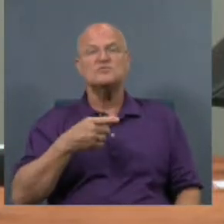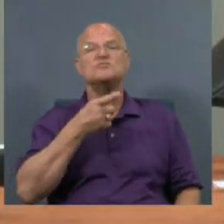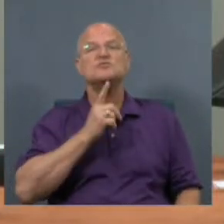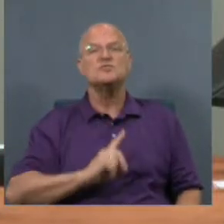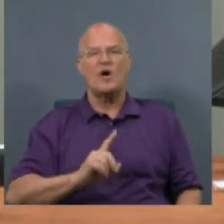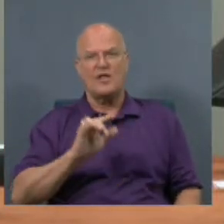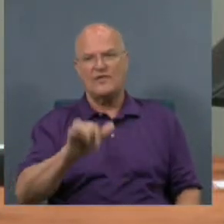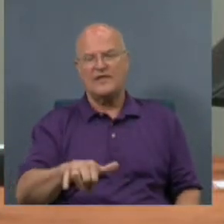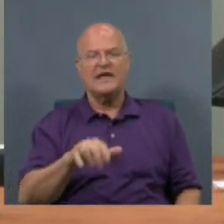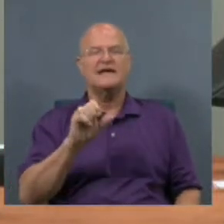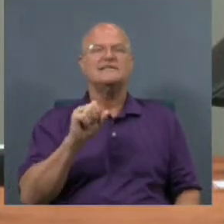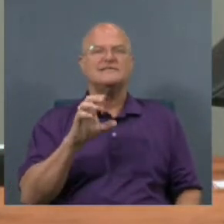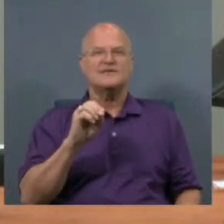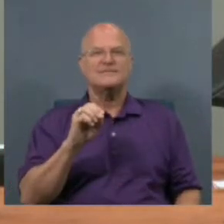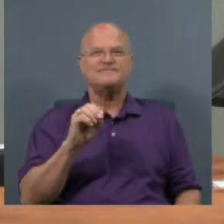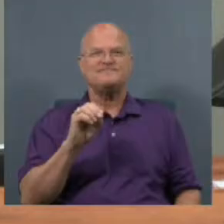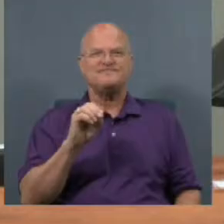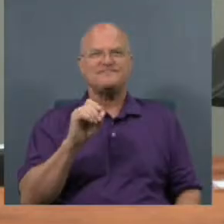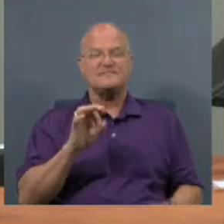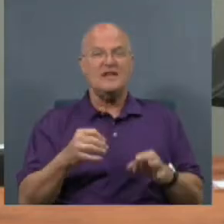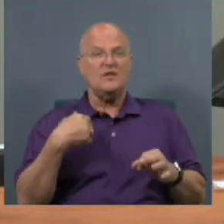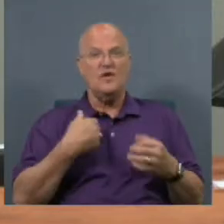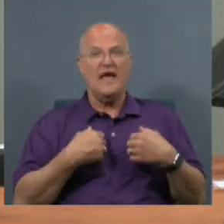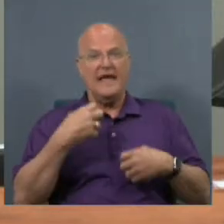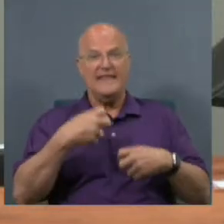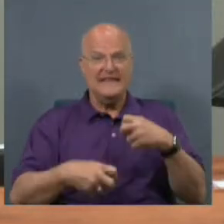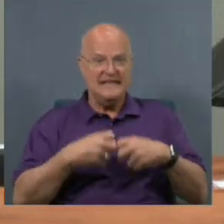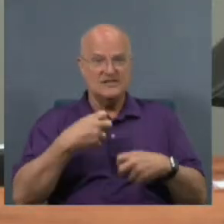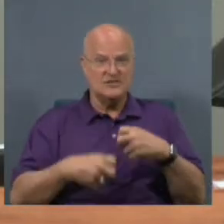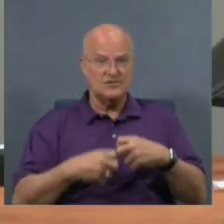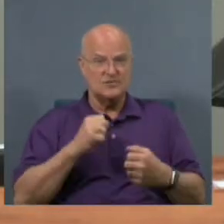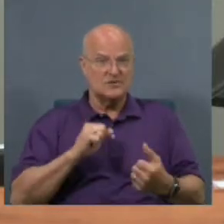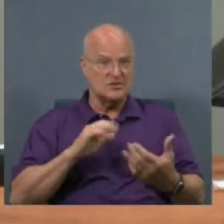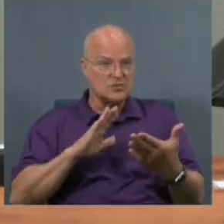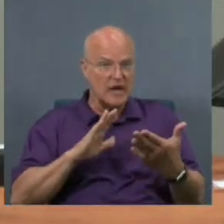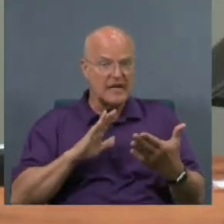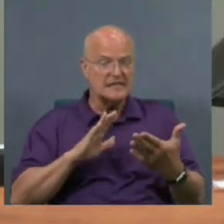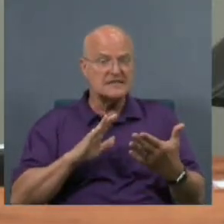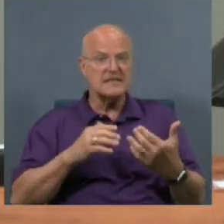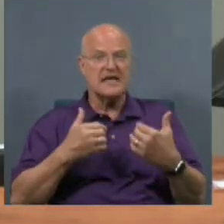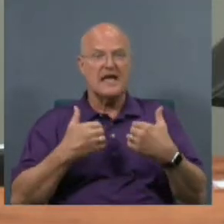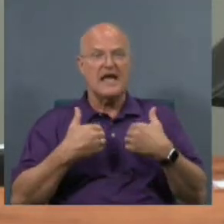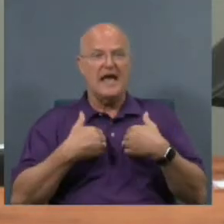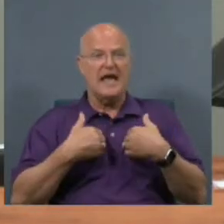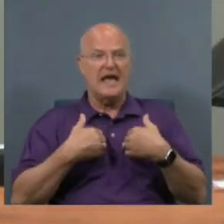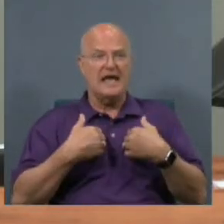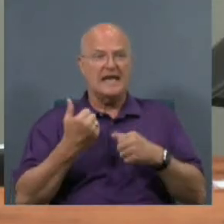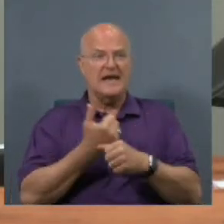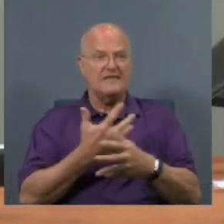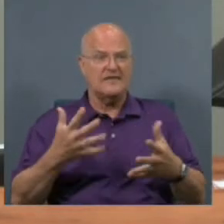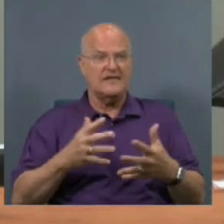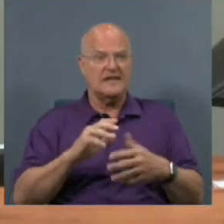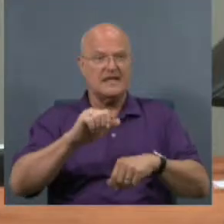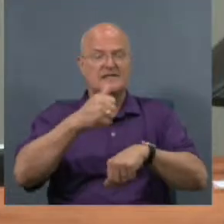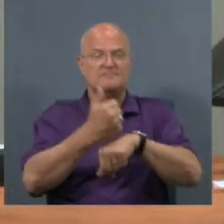that, So, I mean, I think if we would have had those issues addressed, if we would have had, everything addressed, and so we can understand it